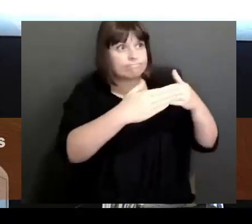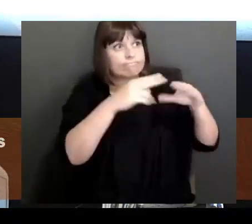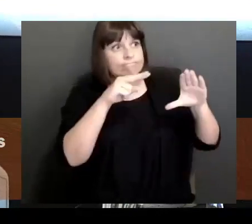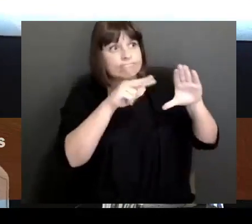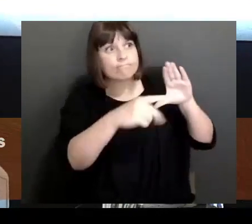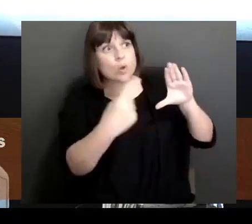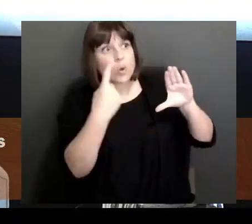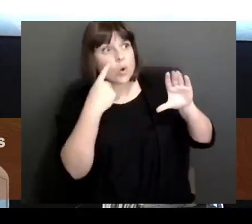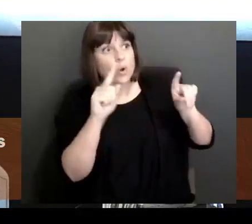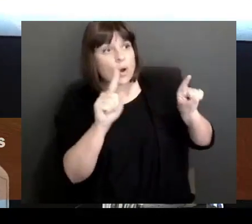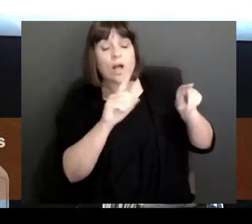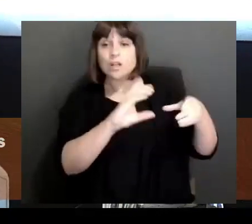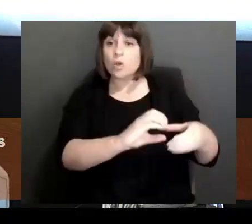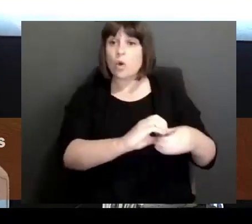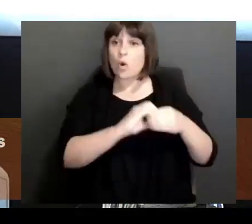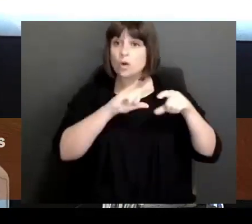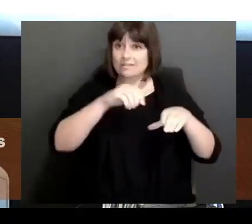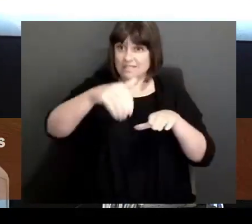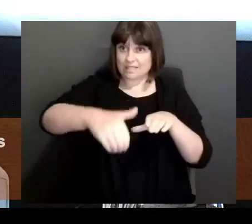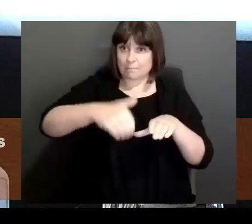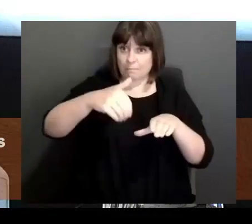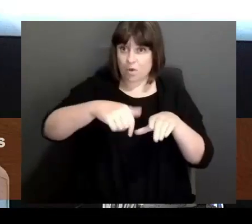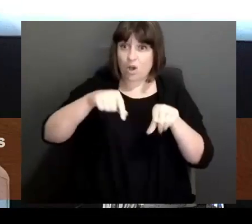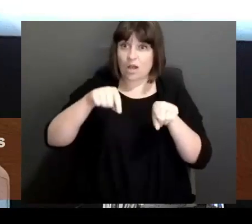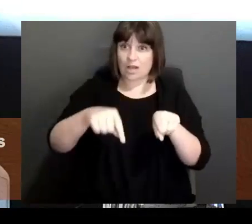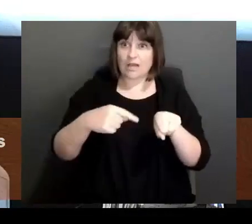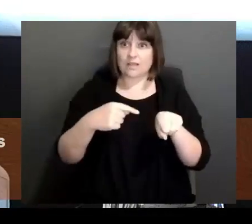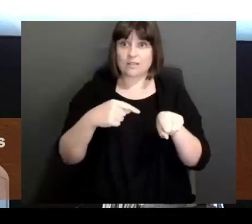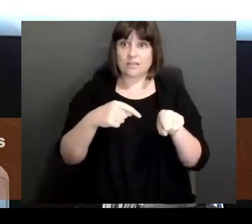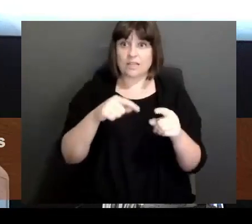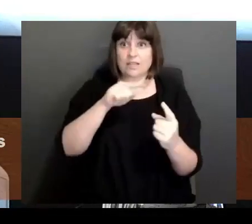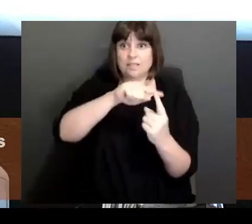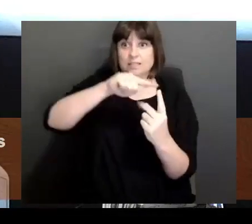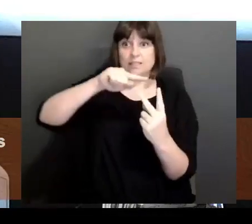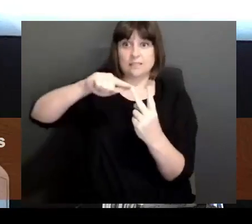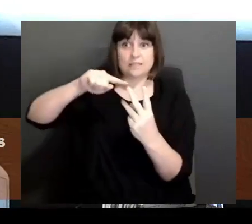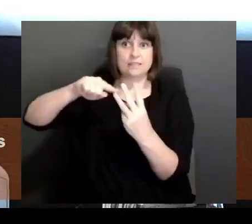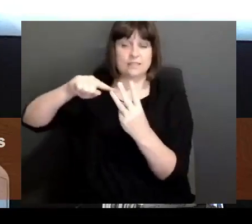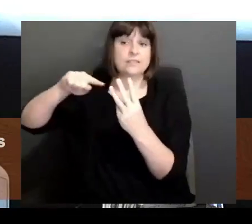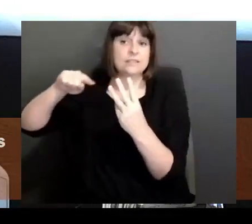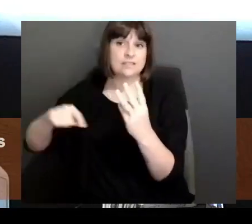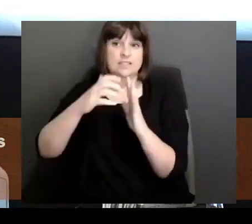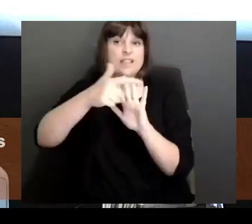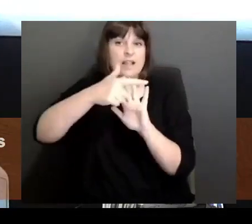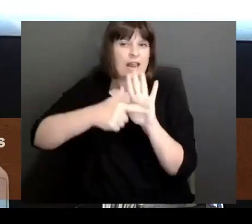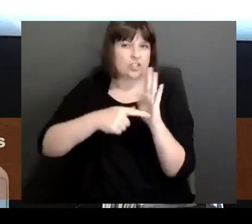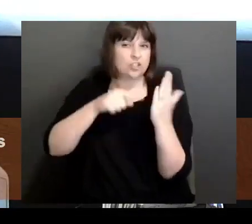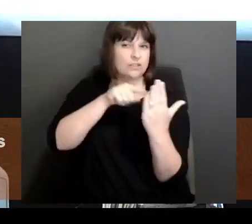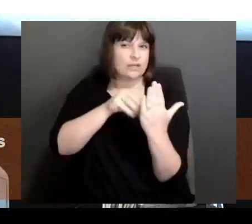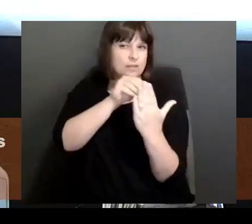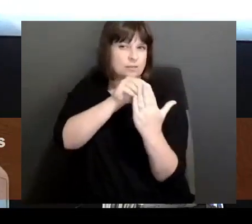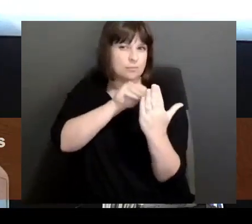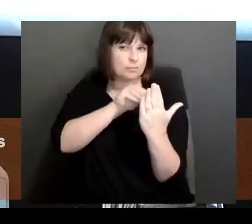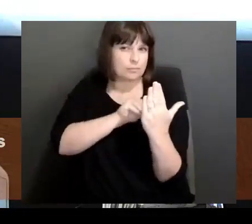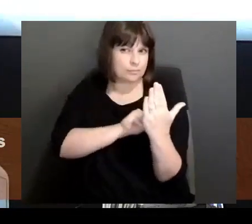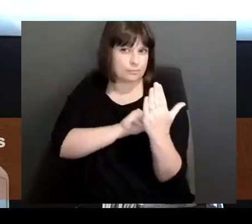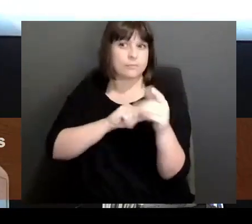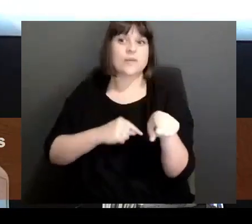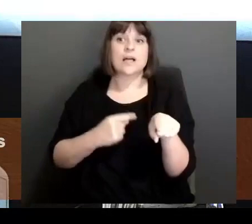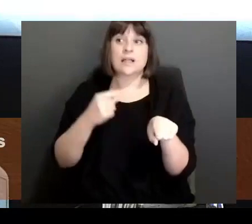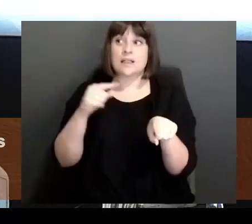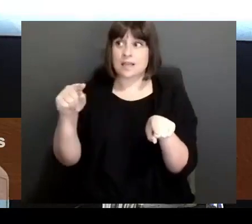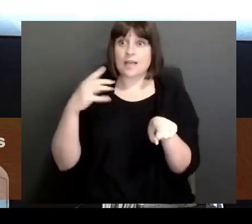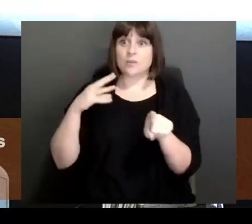the current owners of these mines, these three declared mines, as they're referred to in legislation, are required to update